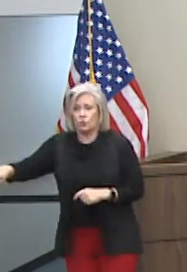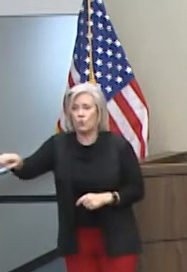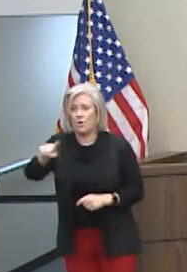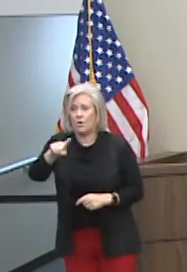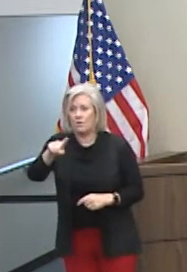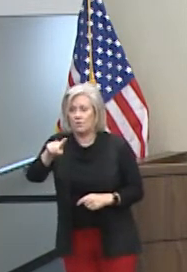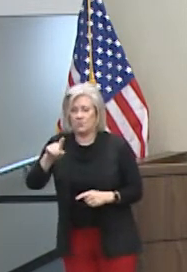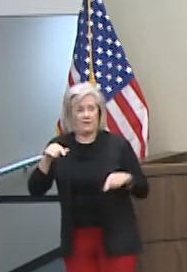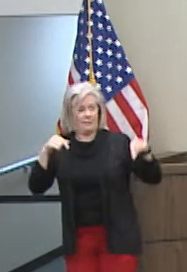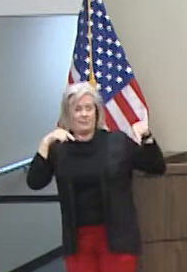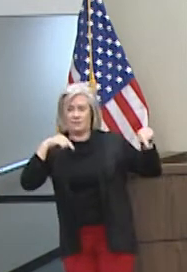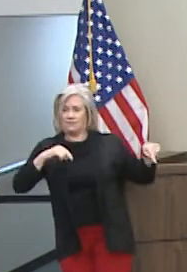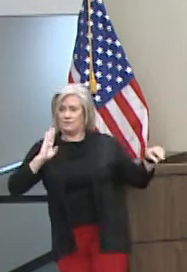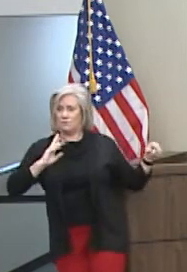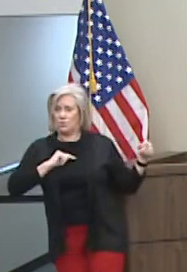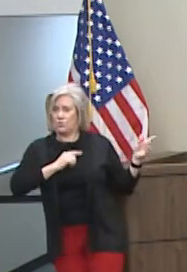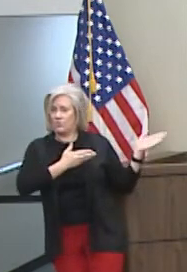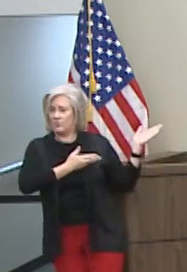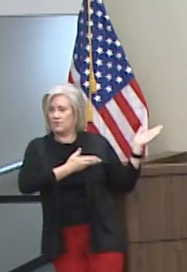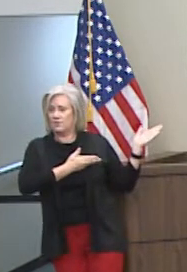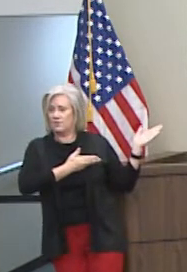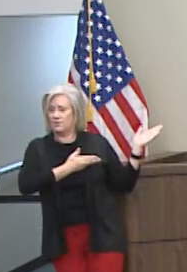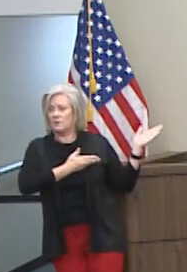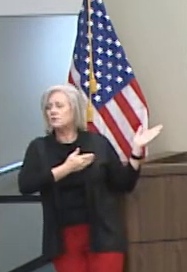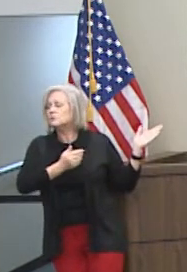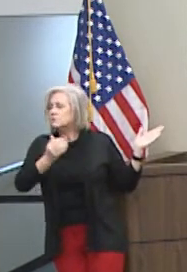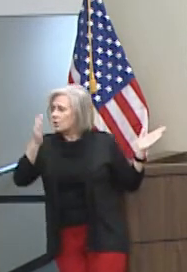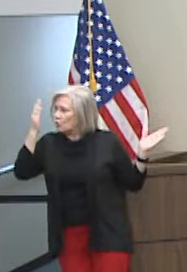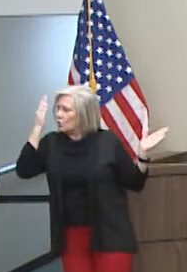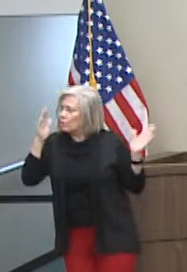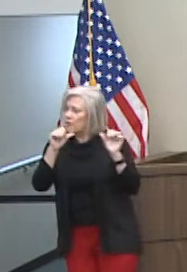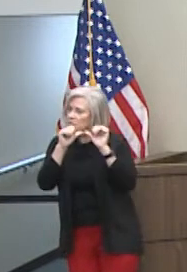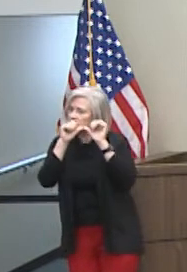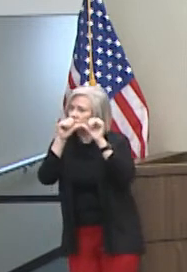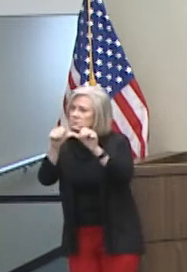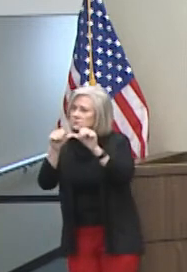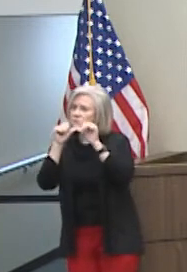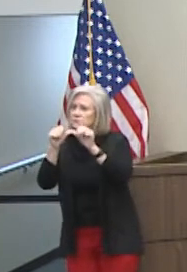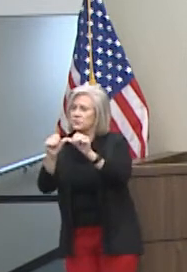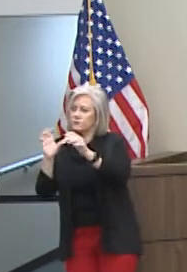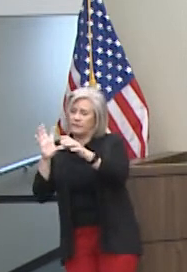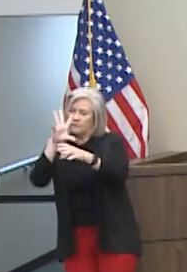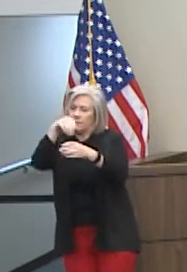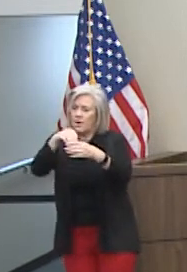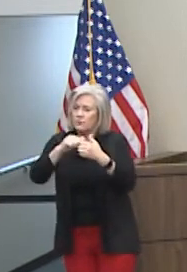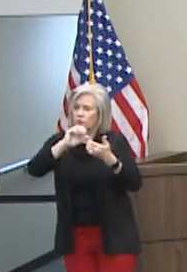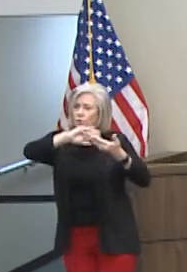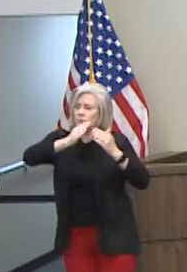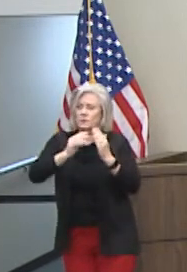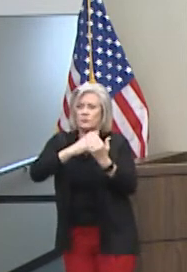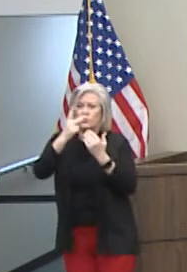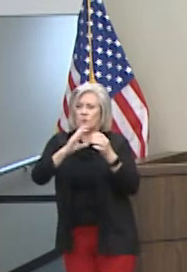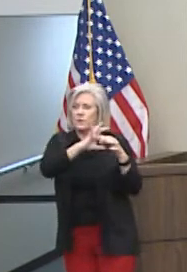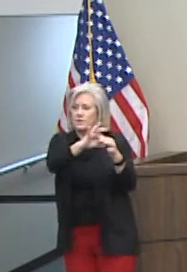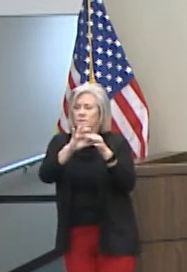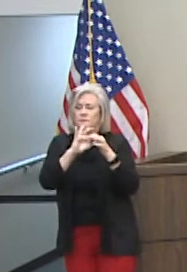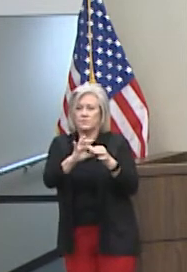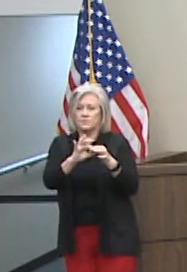This Board of Trustees is going to continue that outreach. We're going to continue to work with